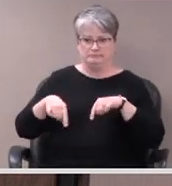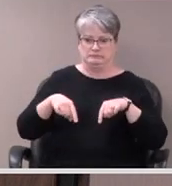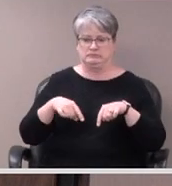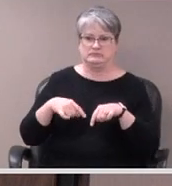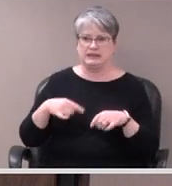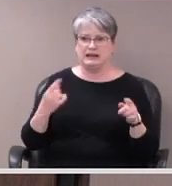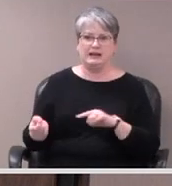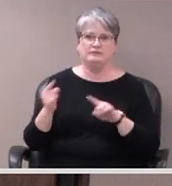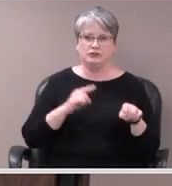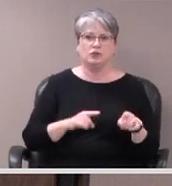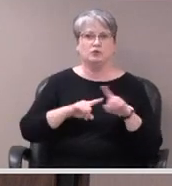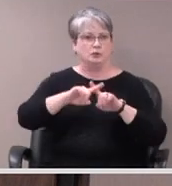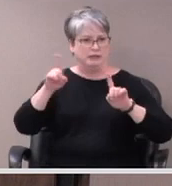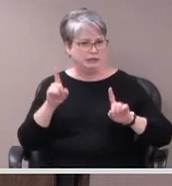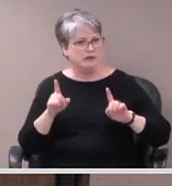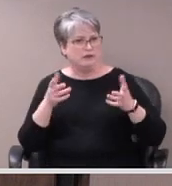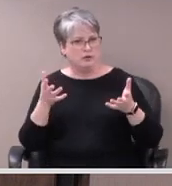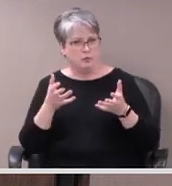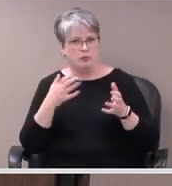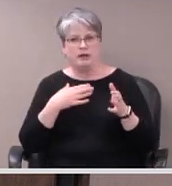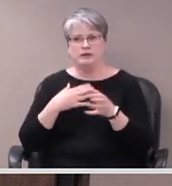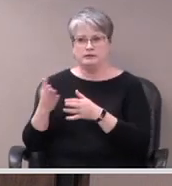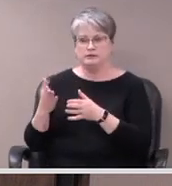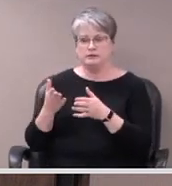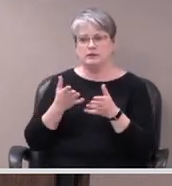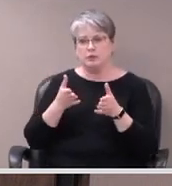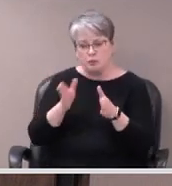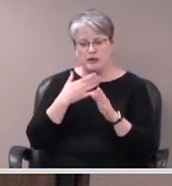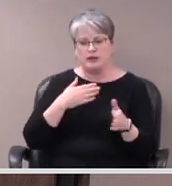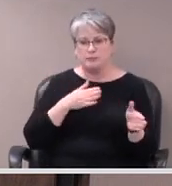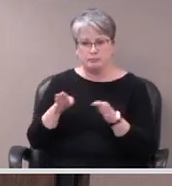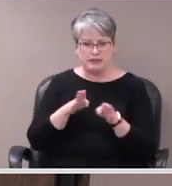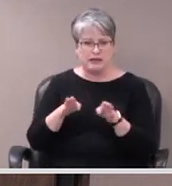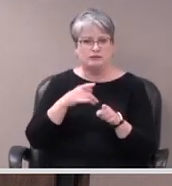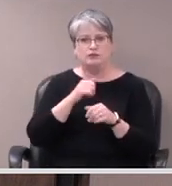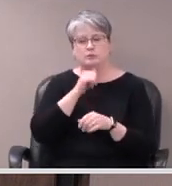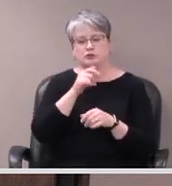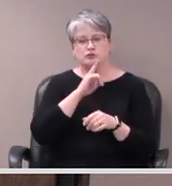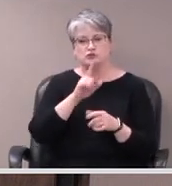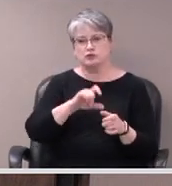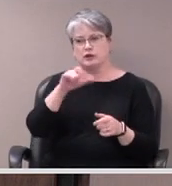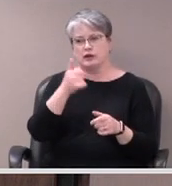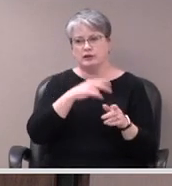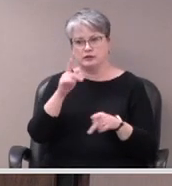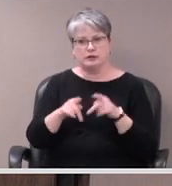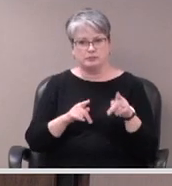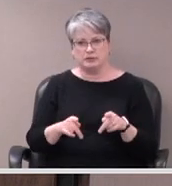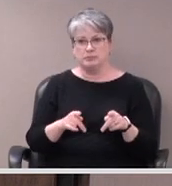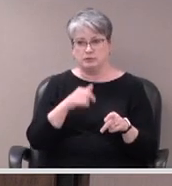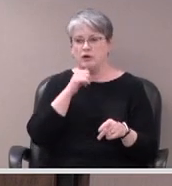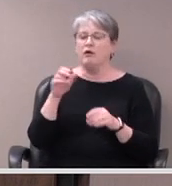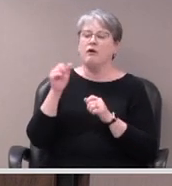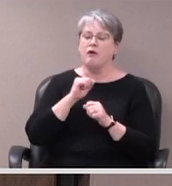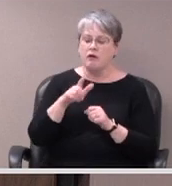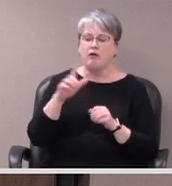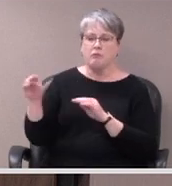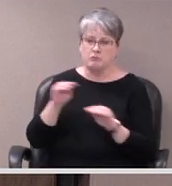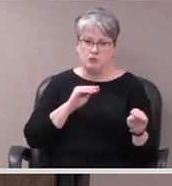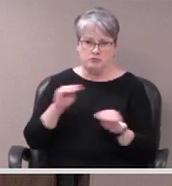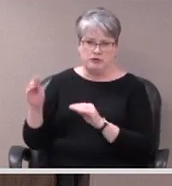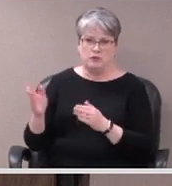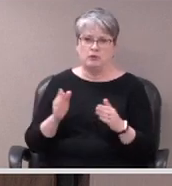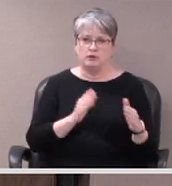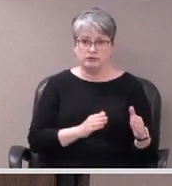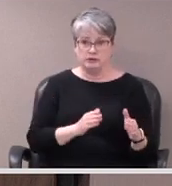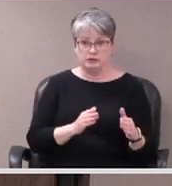another set of behavior so that I can make sure that no one else gets hurt. That's a training that all movement organizers have.